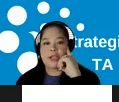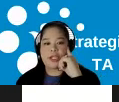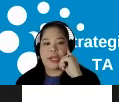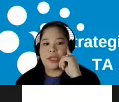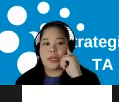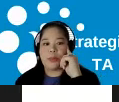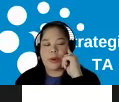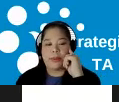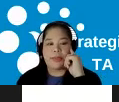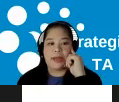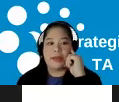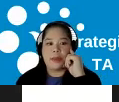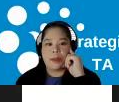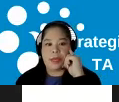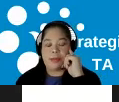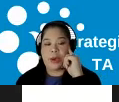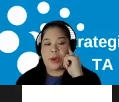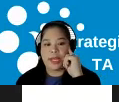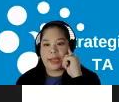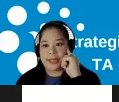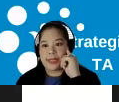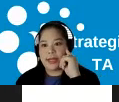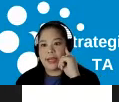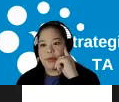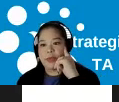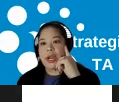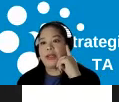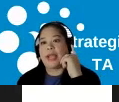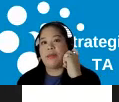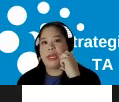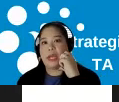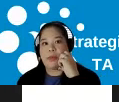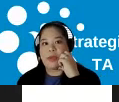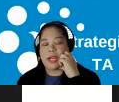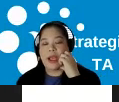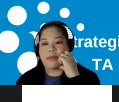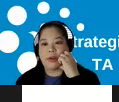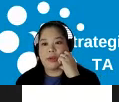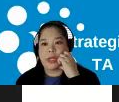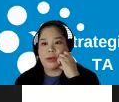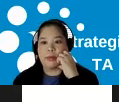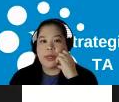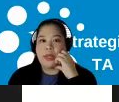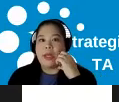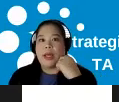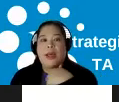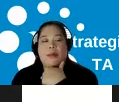traditionally education-led programs could maybe be co-led if we're trying to look at really a community